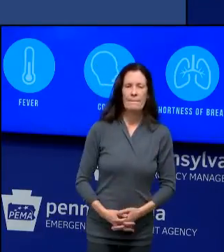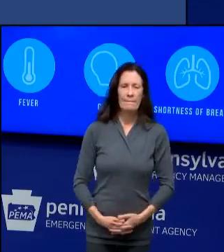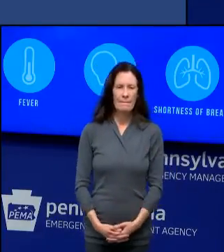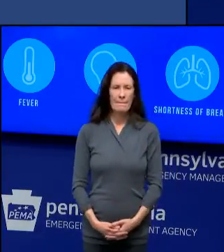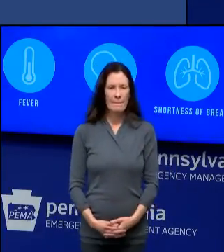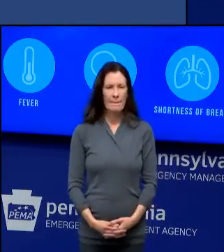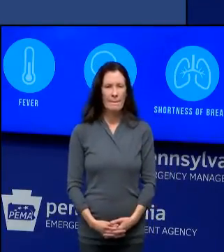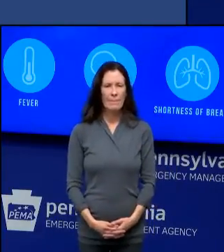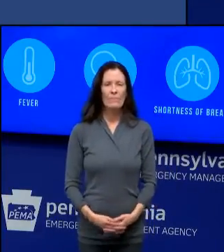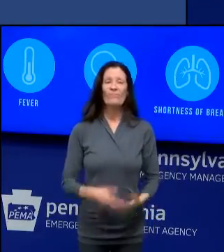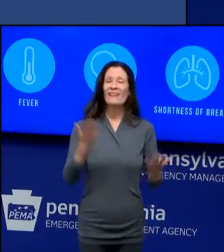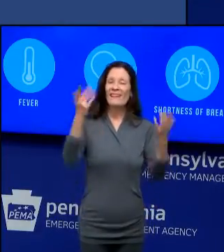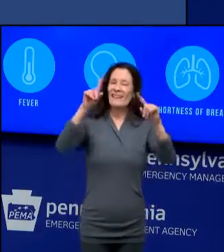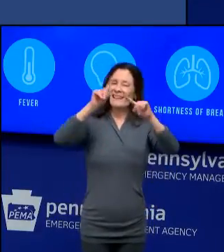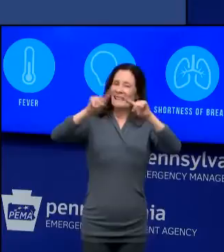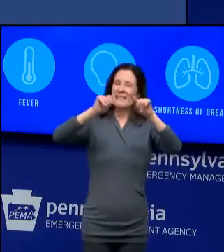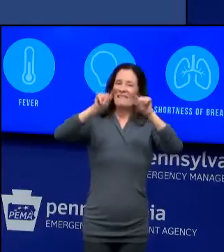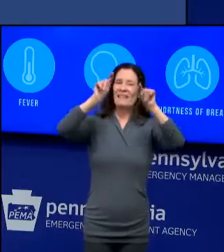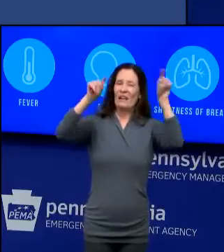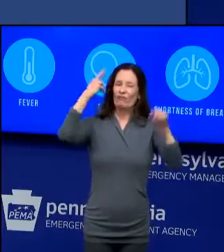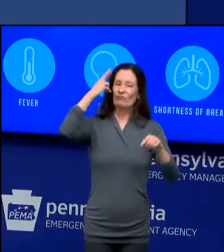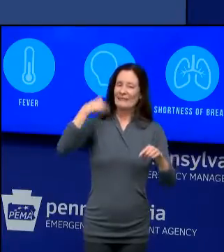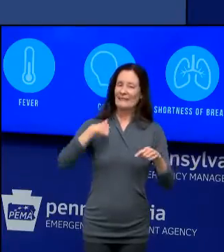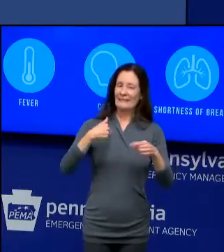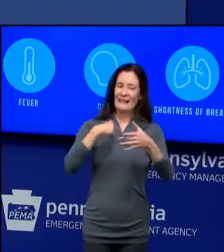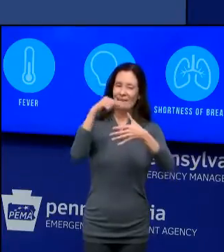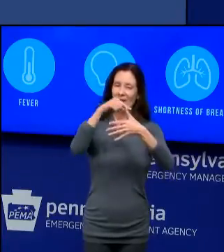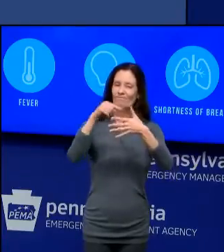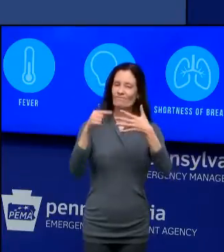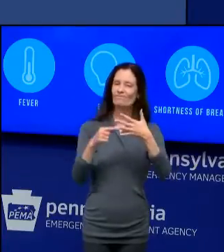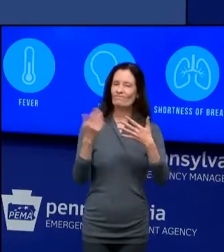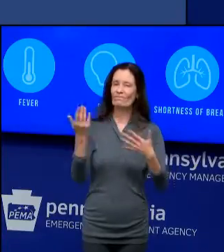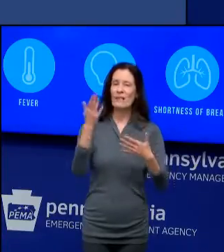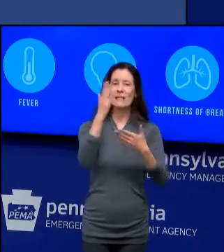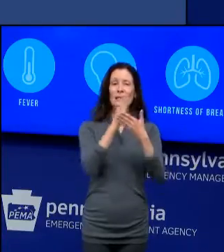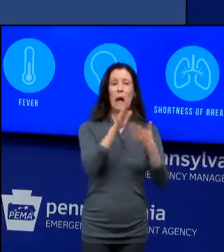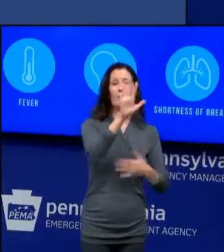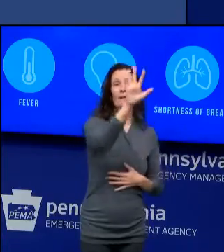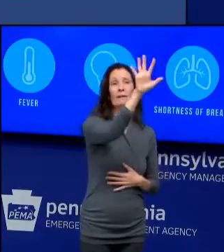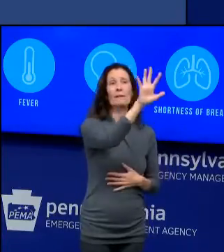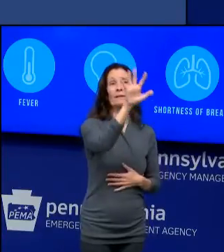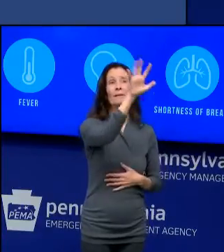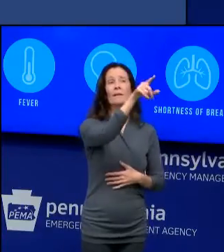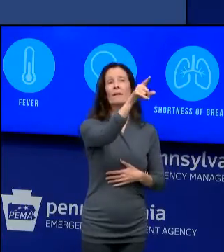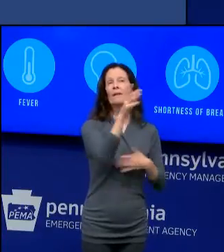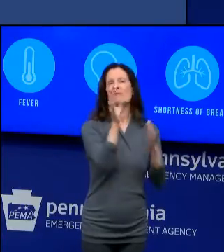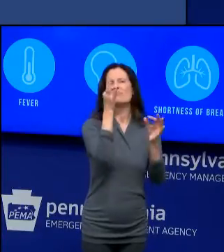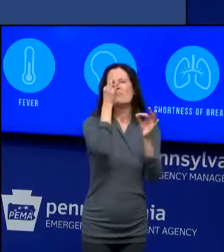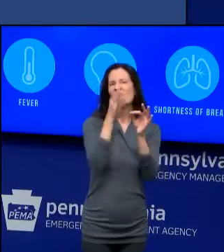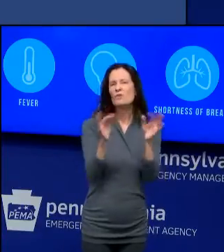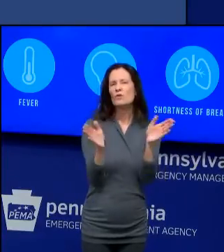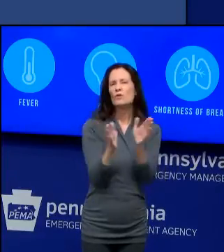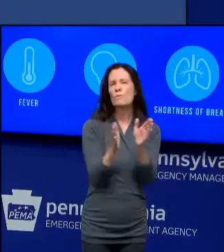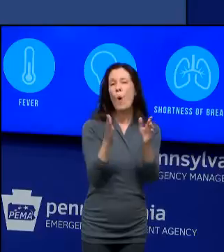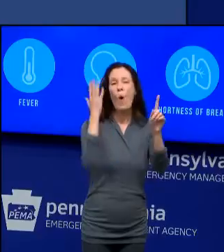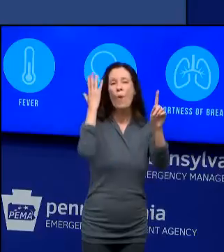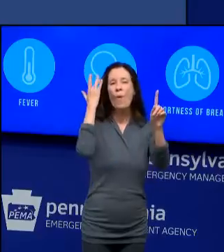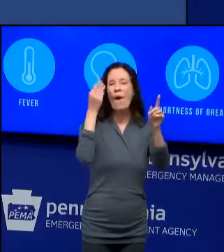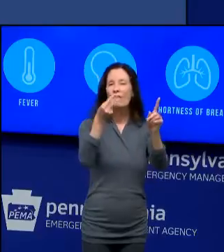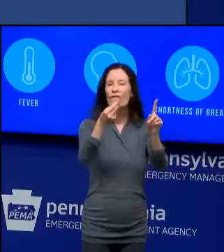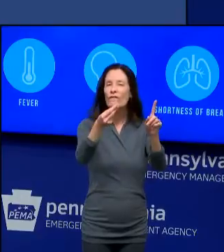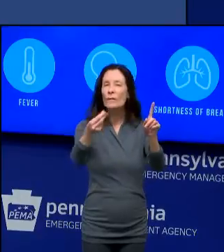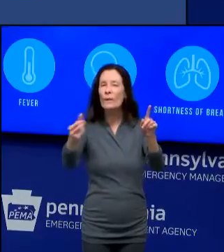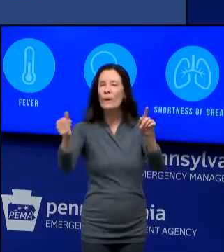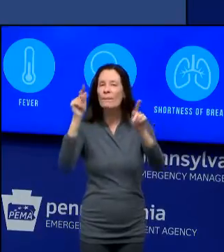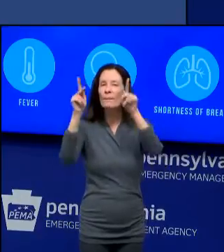there's much less population density. Clearly, COVID-19, which is spread person to person as a respiratory